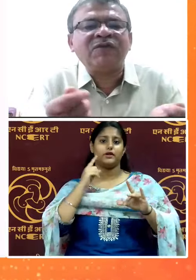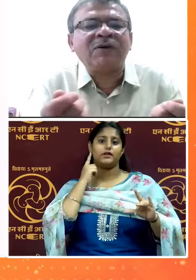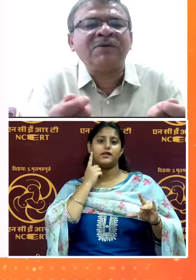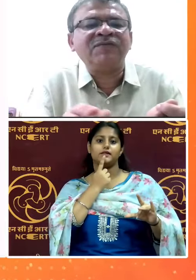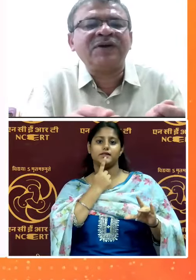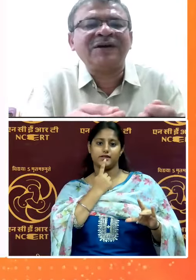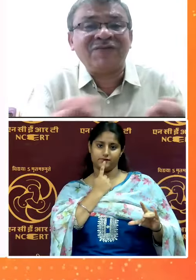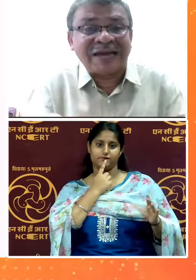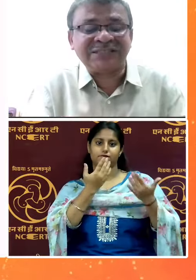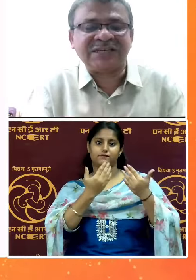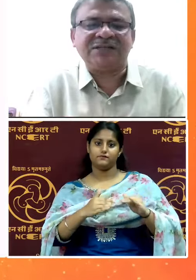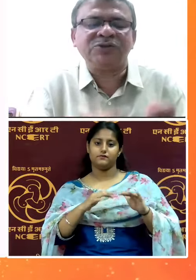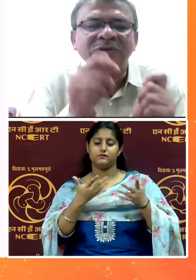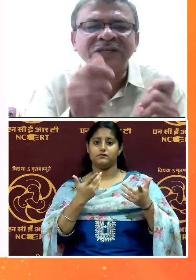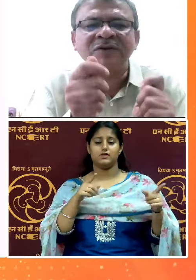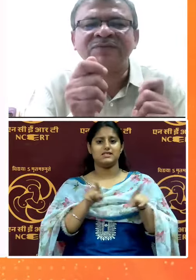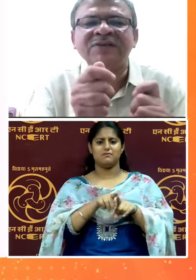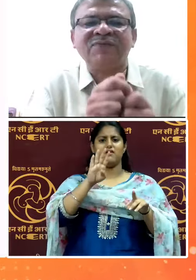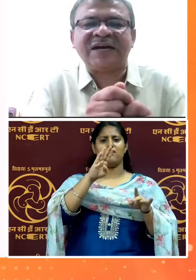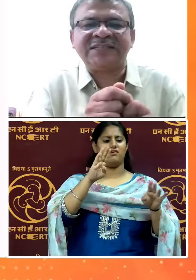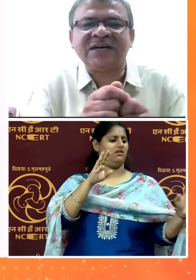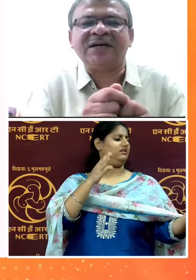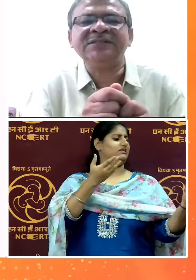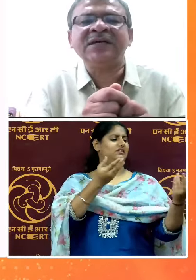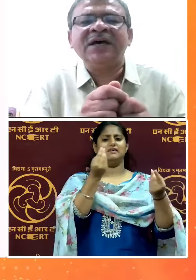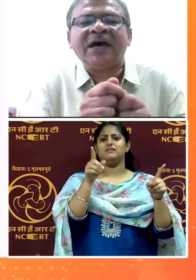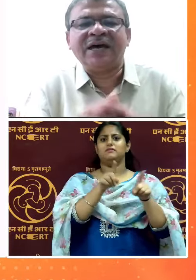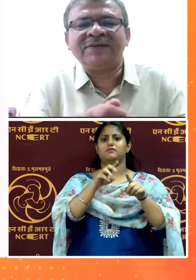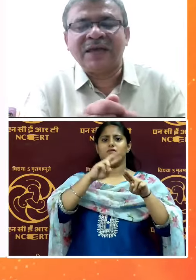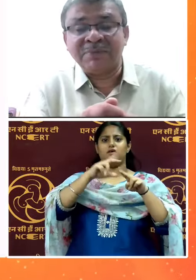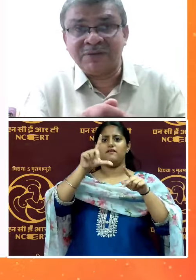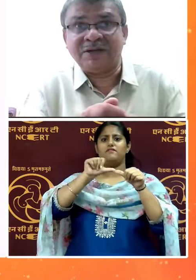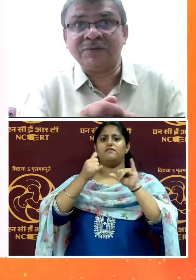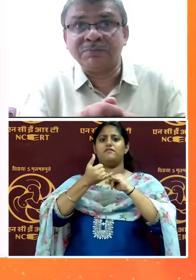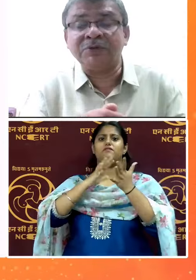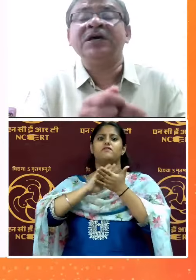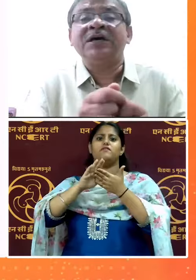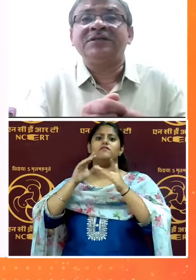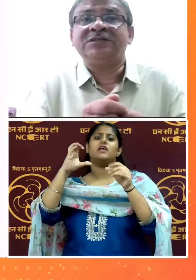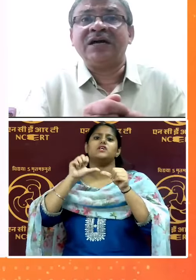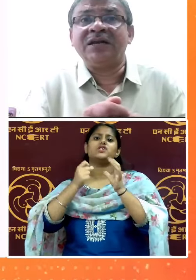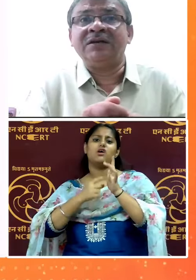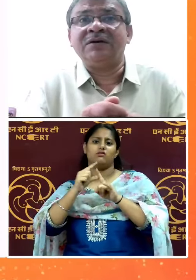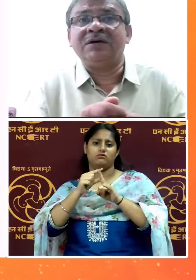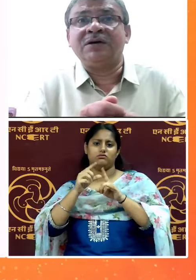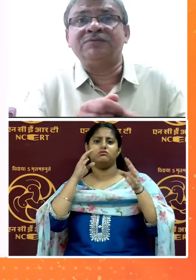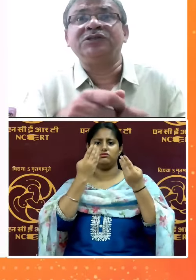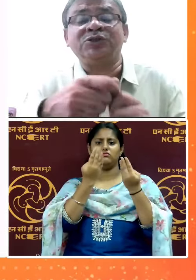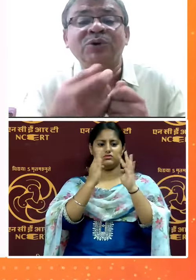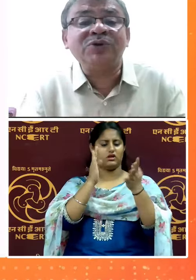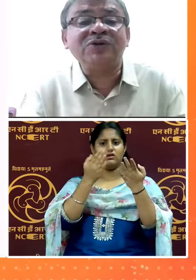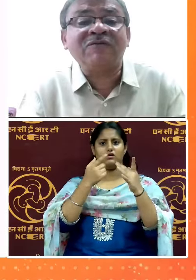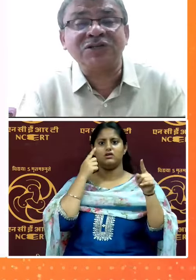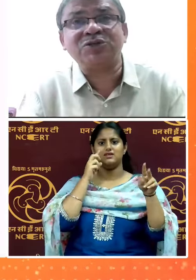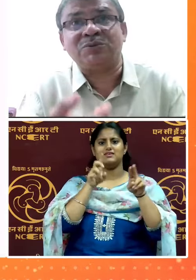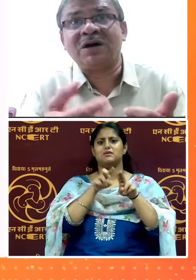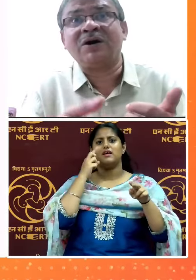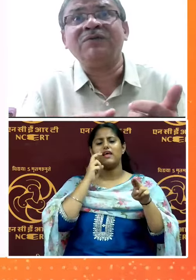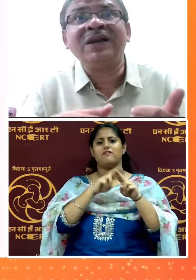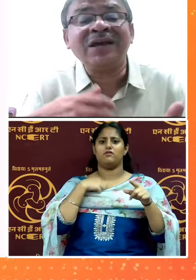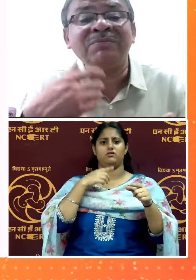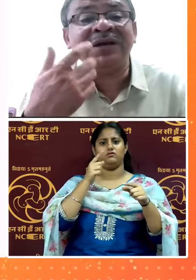in the form of flashcards. So each of these flashcards has a message. Suppose the child wants to go to the